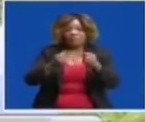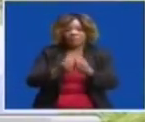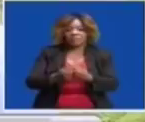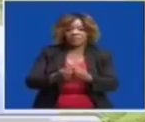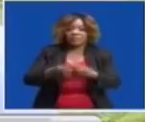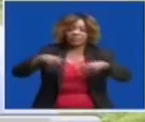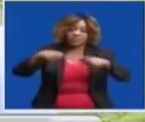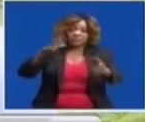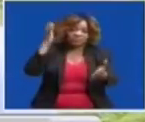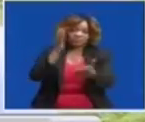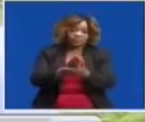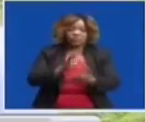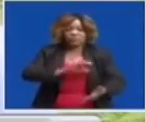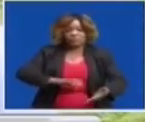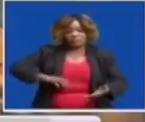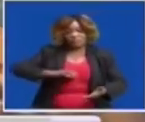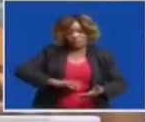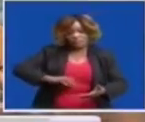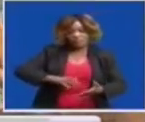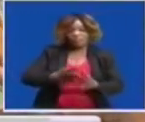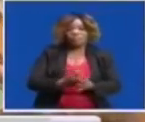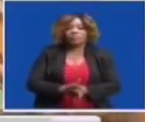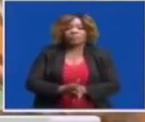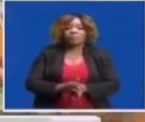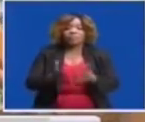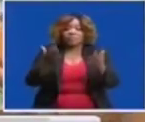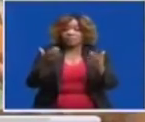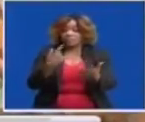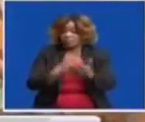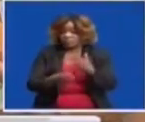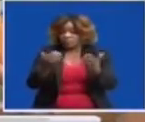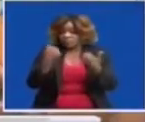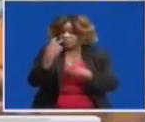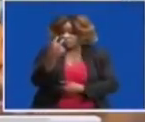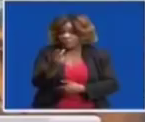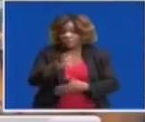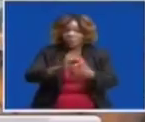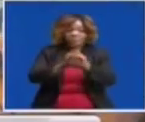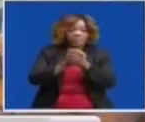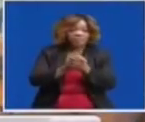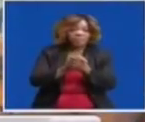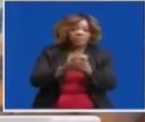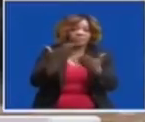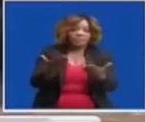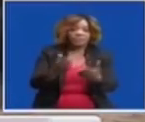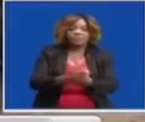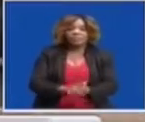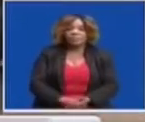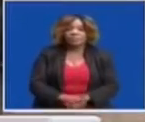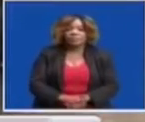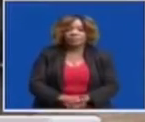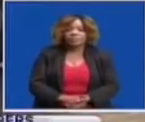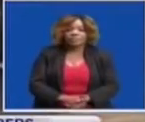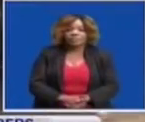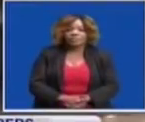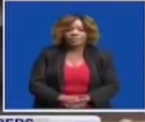here. And again, what you are seeing here is collaboration now with the council. Now